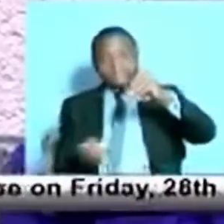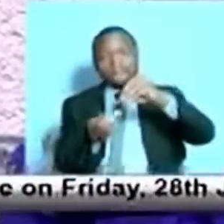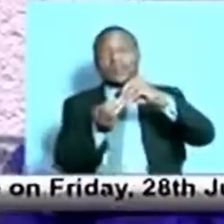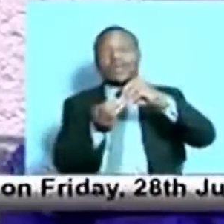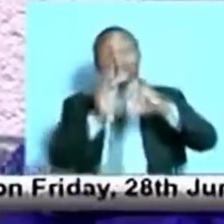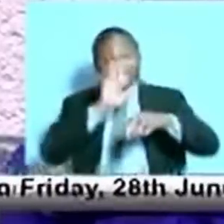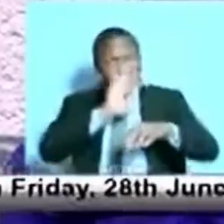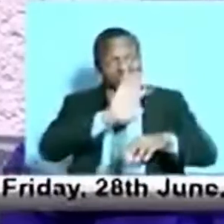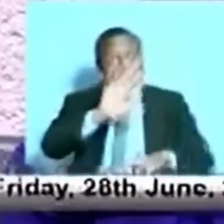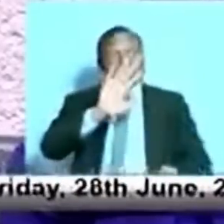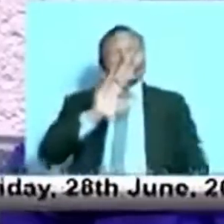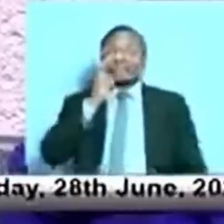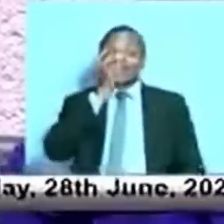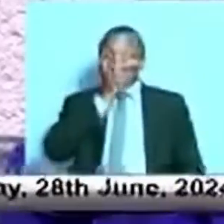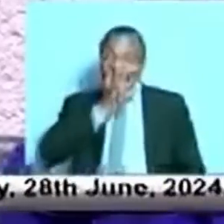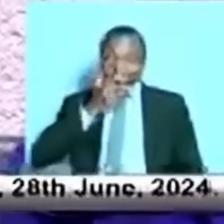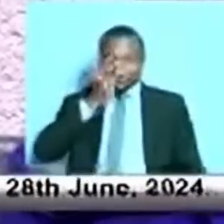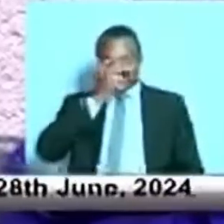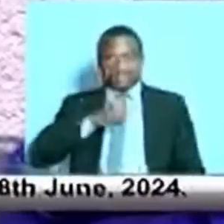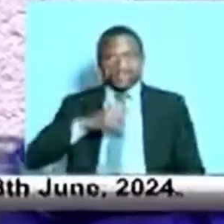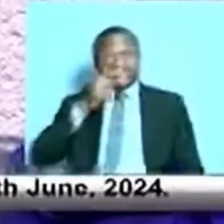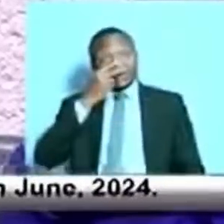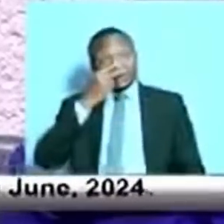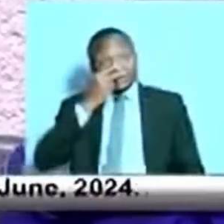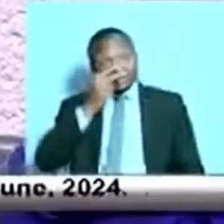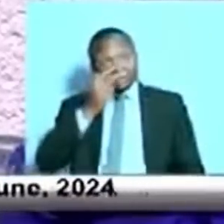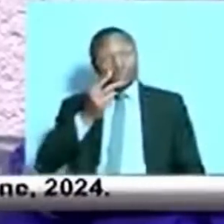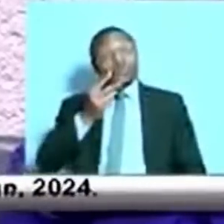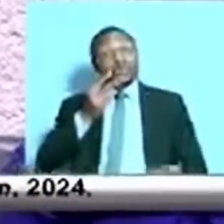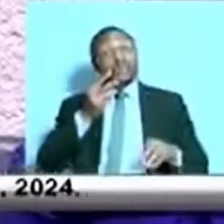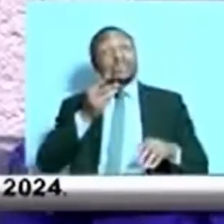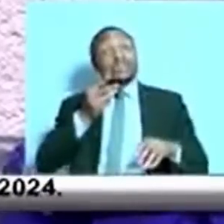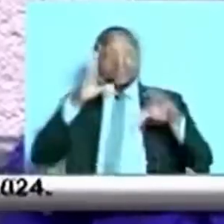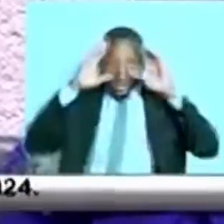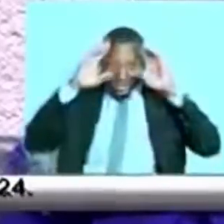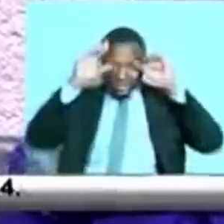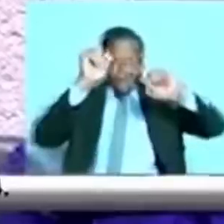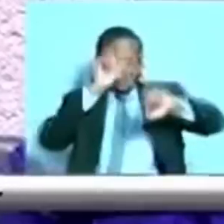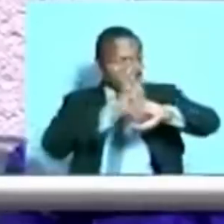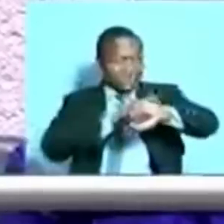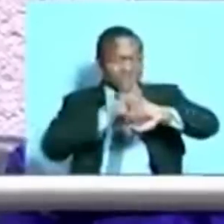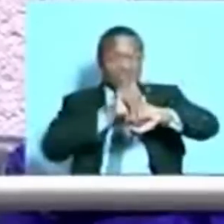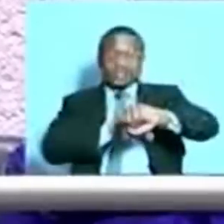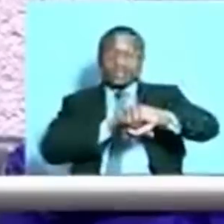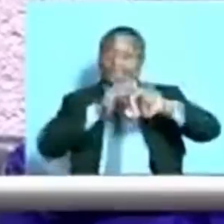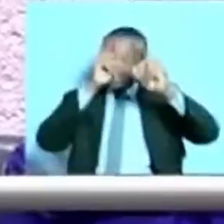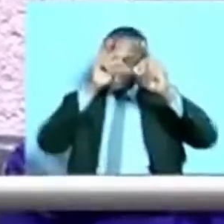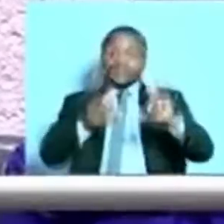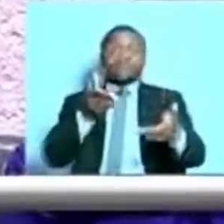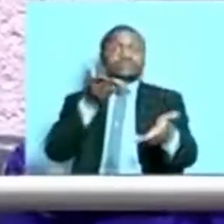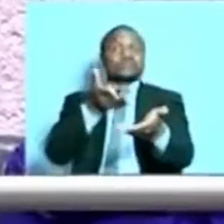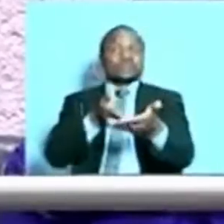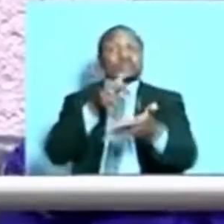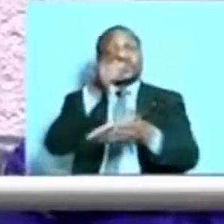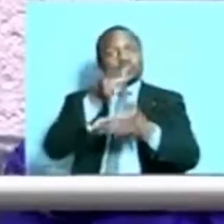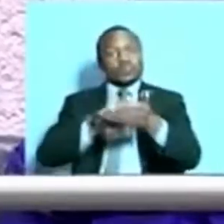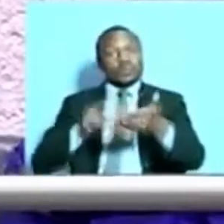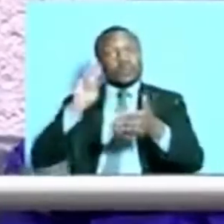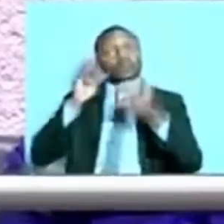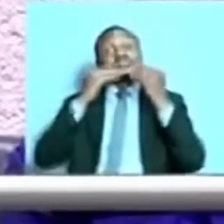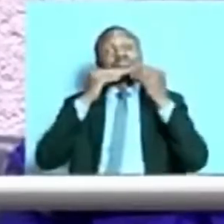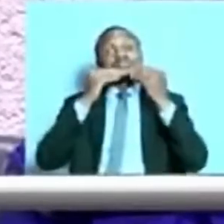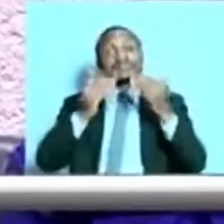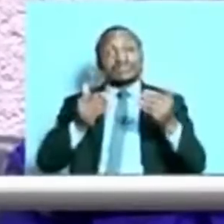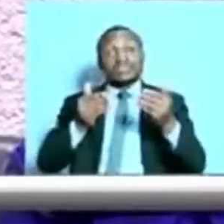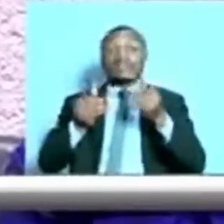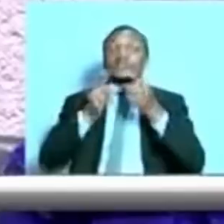to the way he is looking at the presidency, and when his time comes, he says, this is what I will appreciate. And I think he